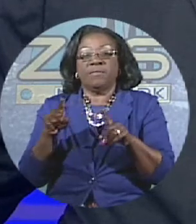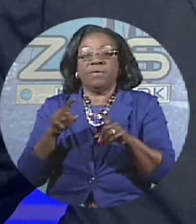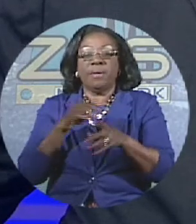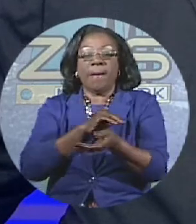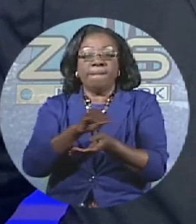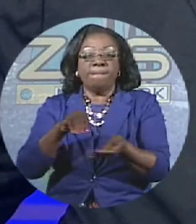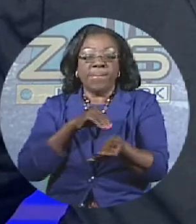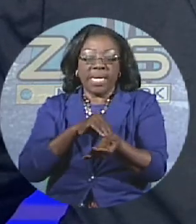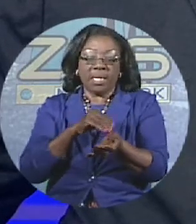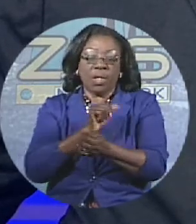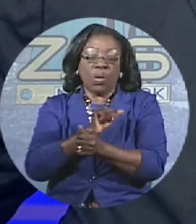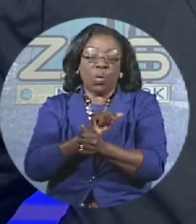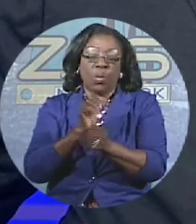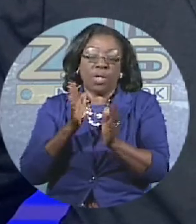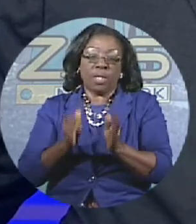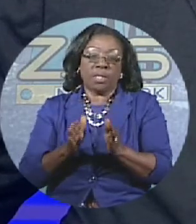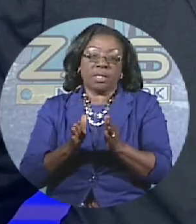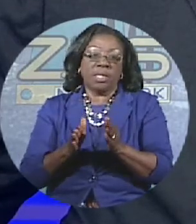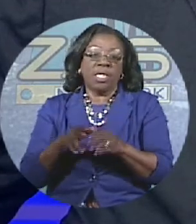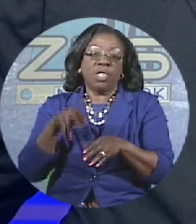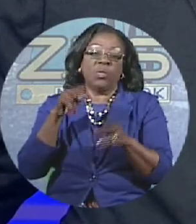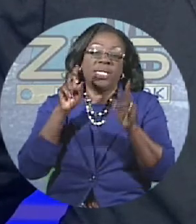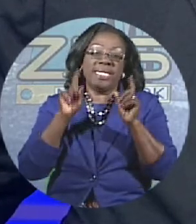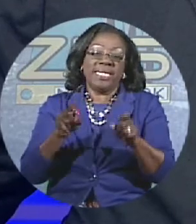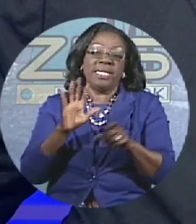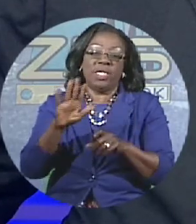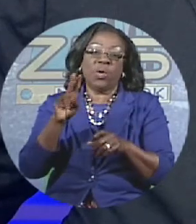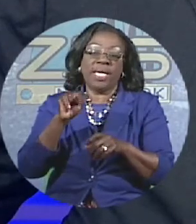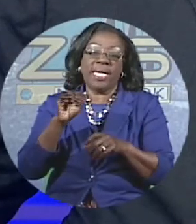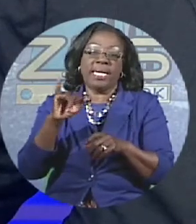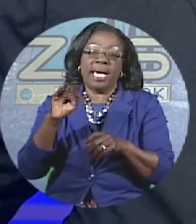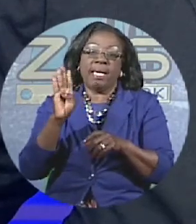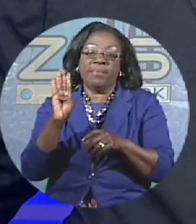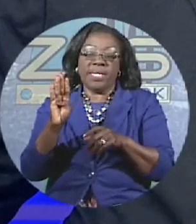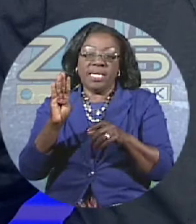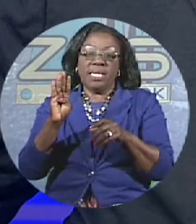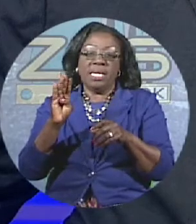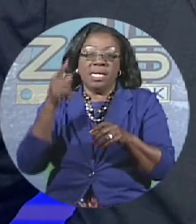pediatricians. In order to enroll, you will need your N.H.I smart card. You must be a Bahamian